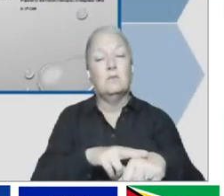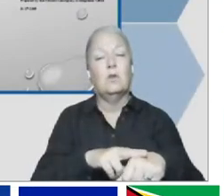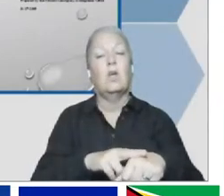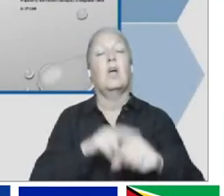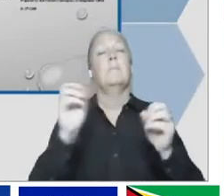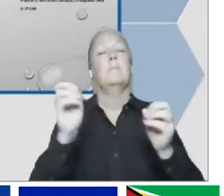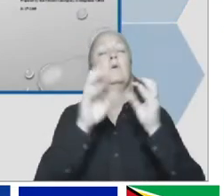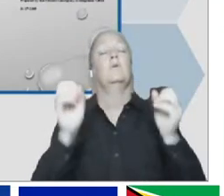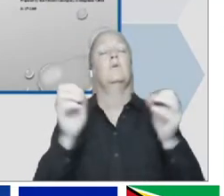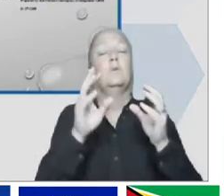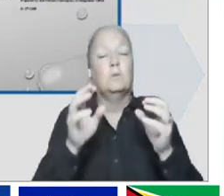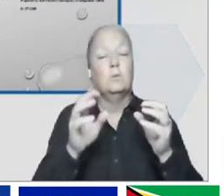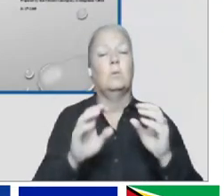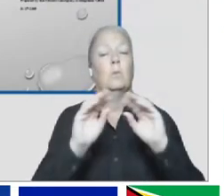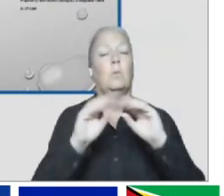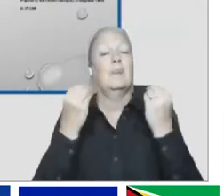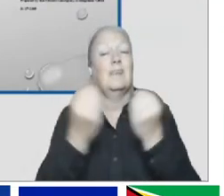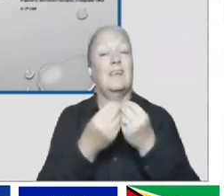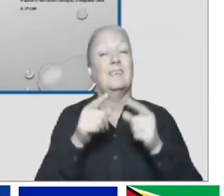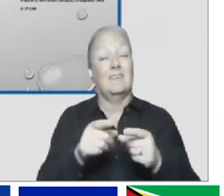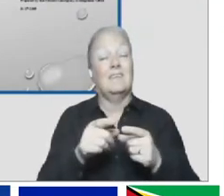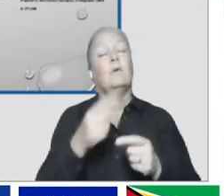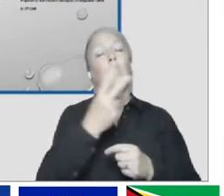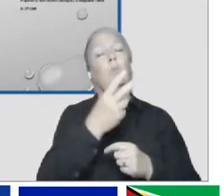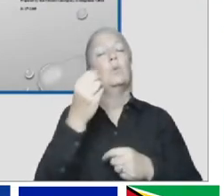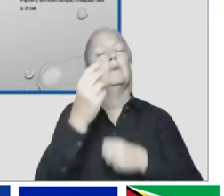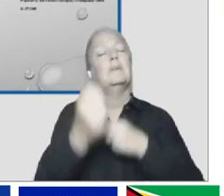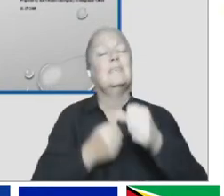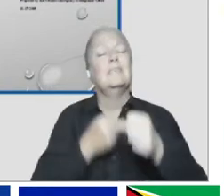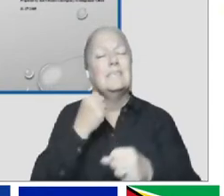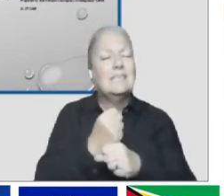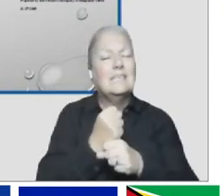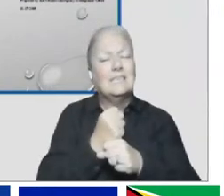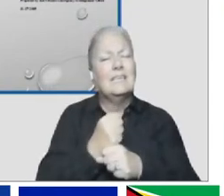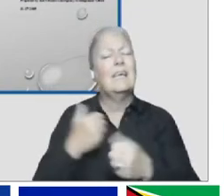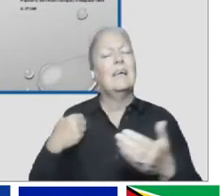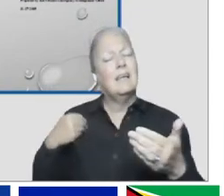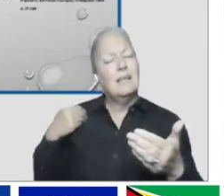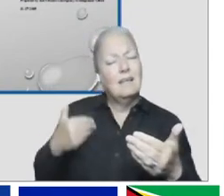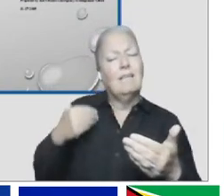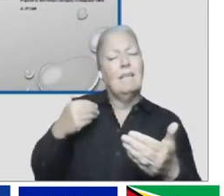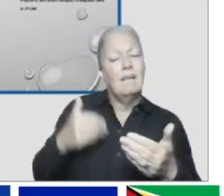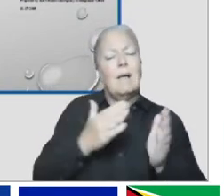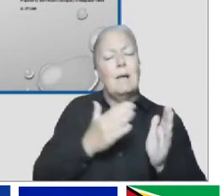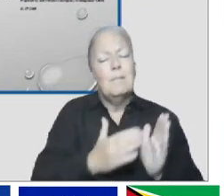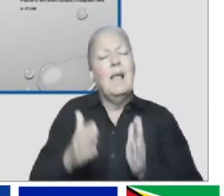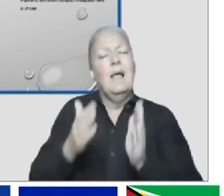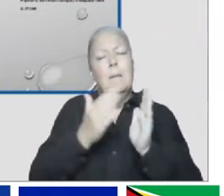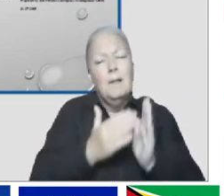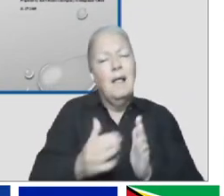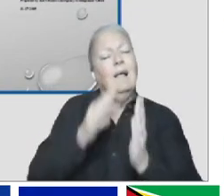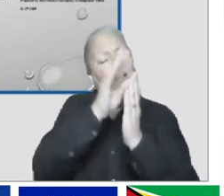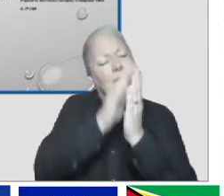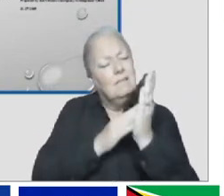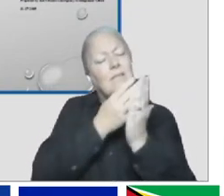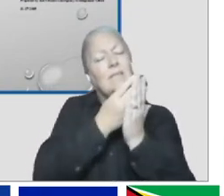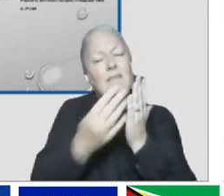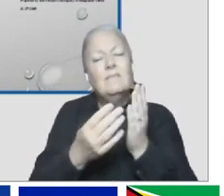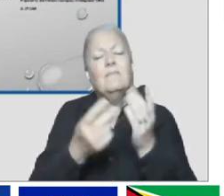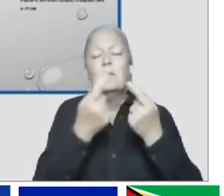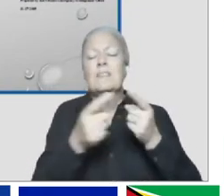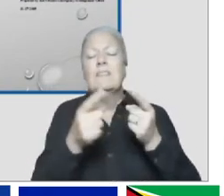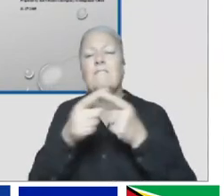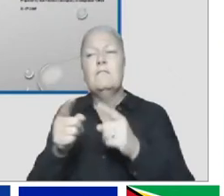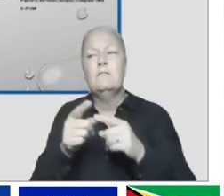years developed and refined disaster plans and systems for the numerous hazards and vulnerabilities and risks associated with